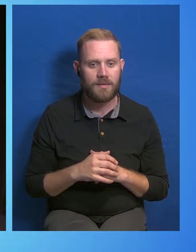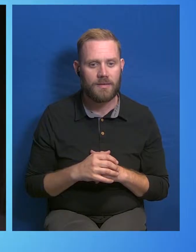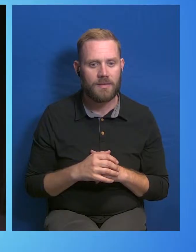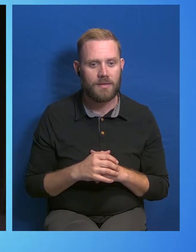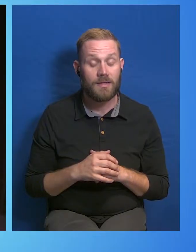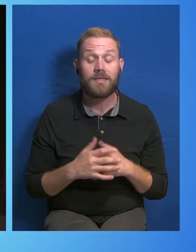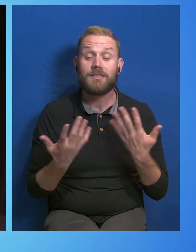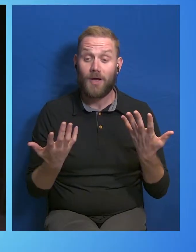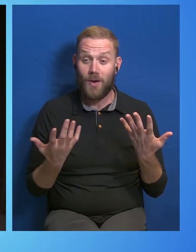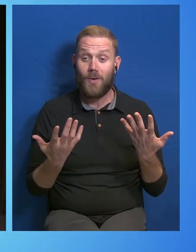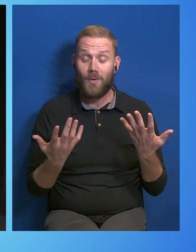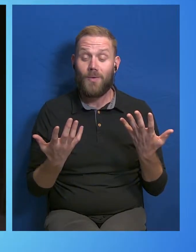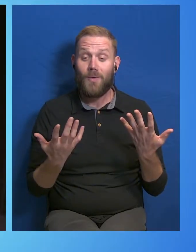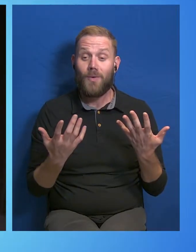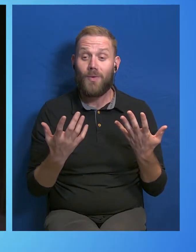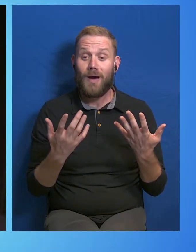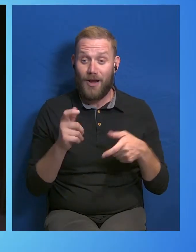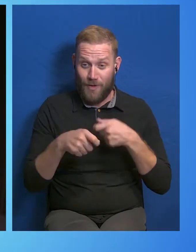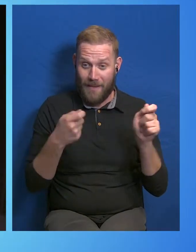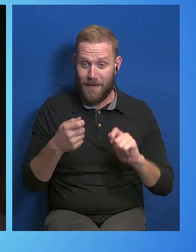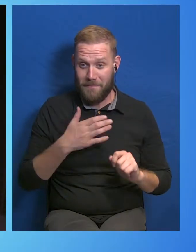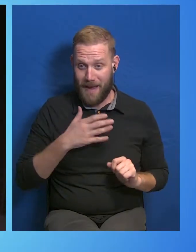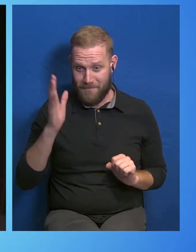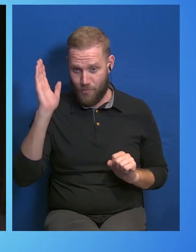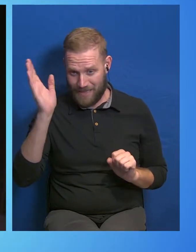So, as I wrap up,